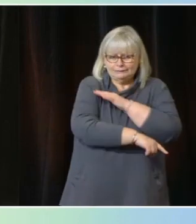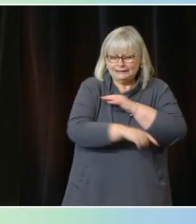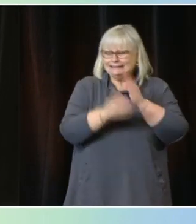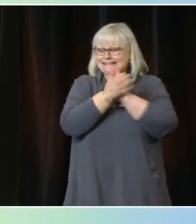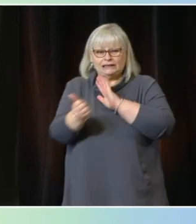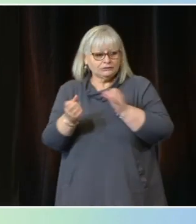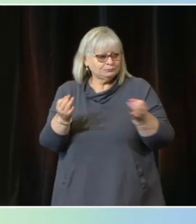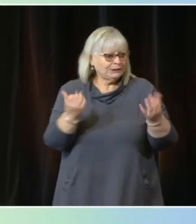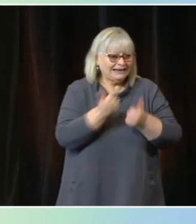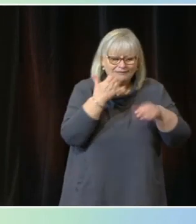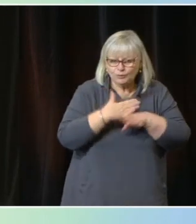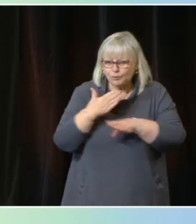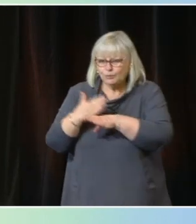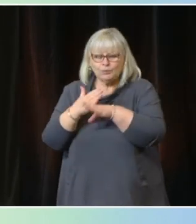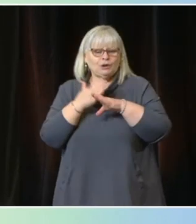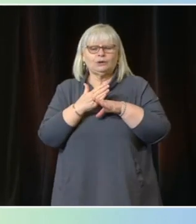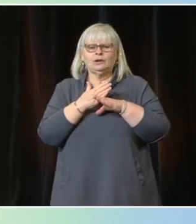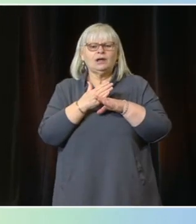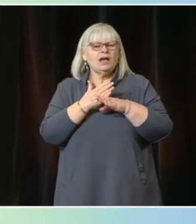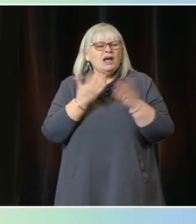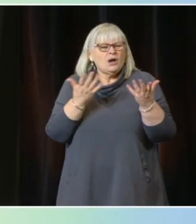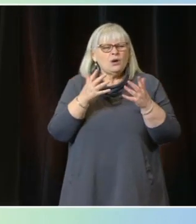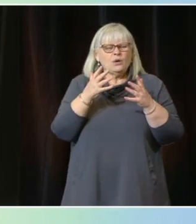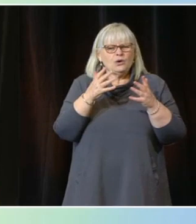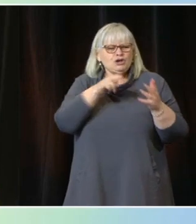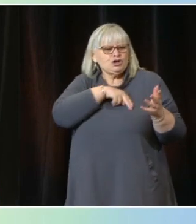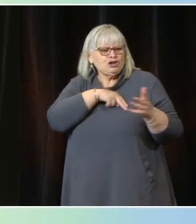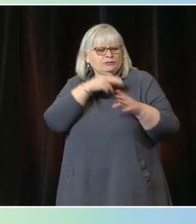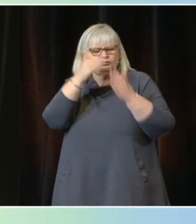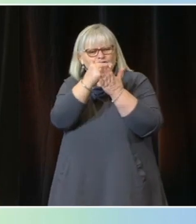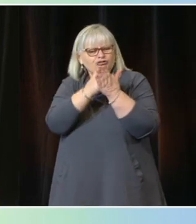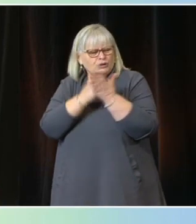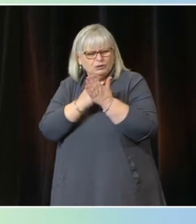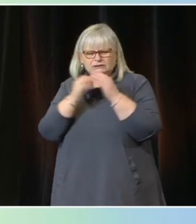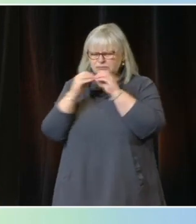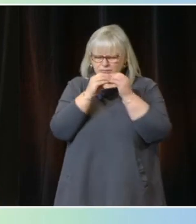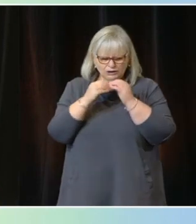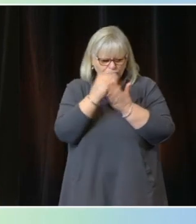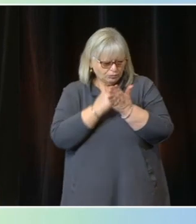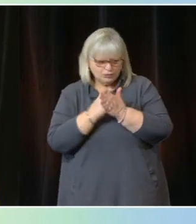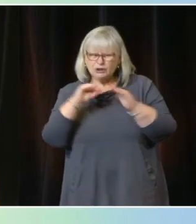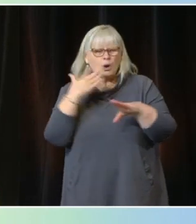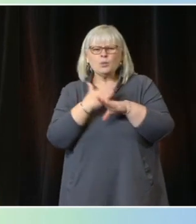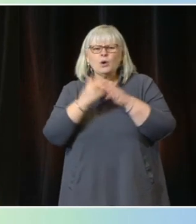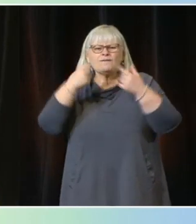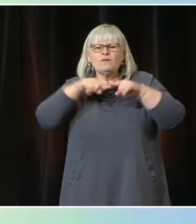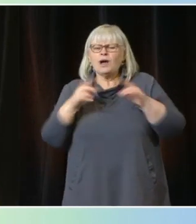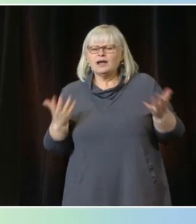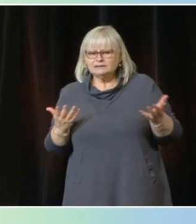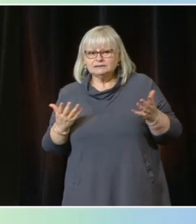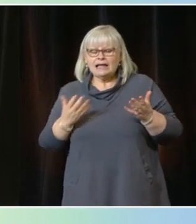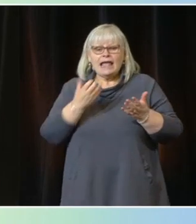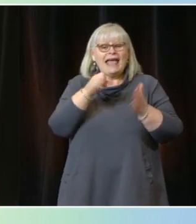migration settings and bargaining rules which don't seem to work for anyone as well as they could an